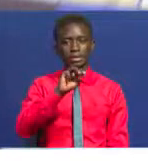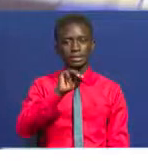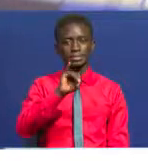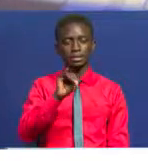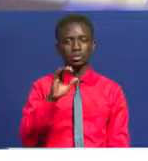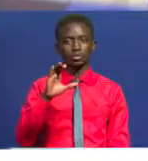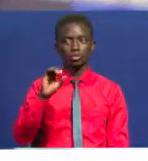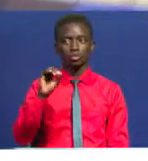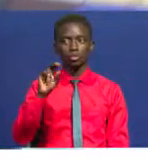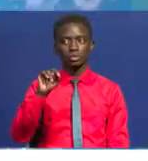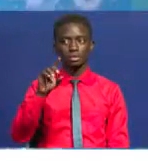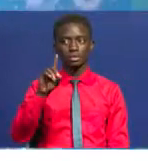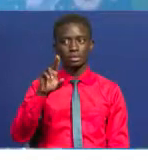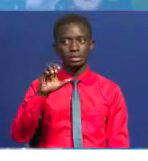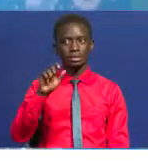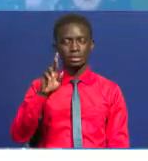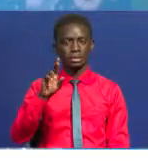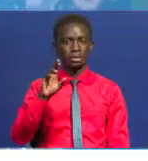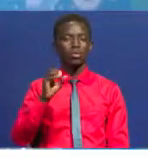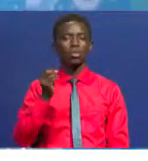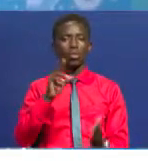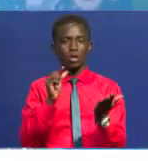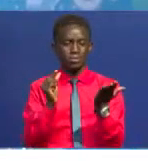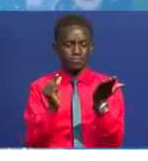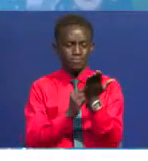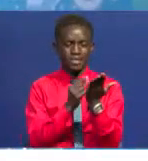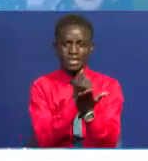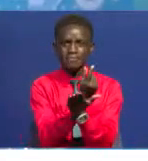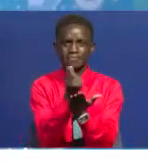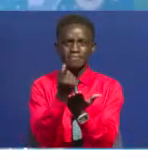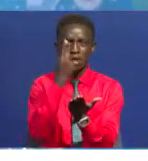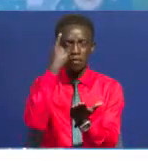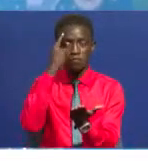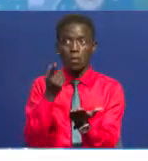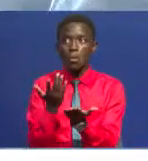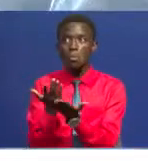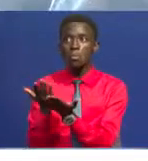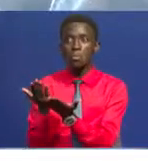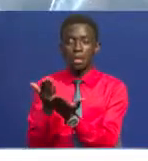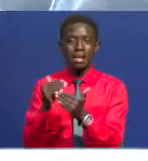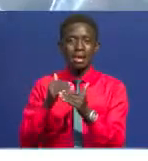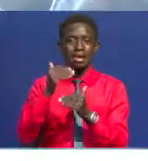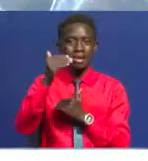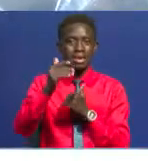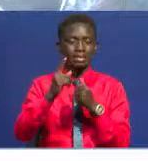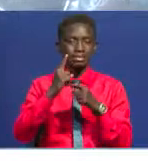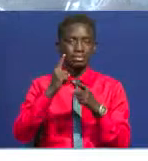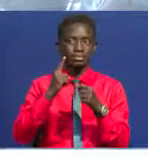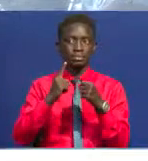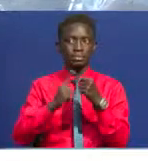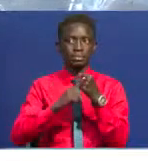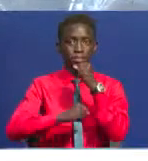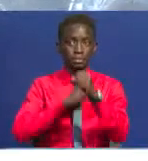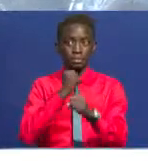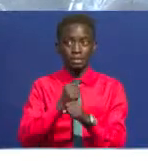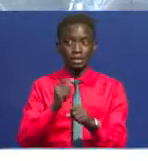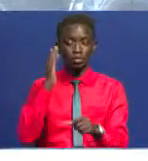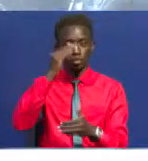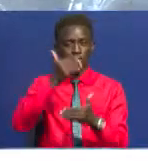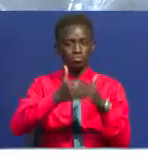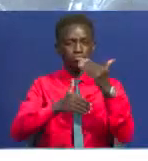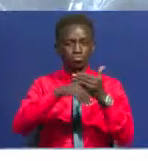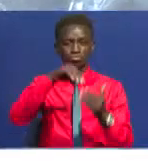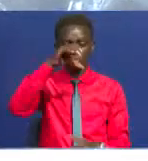in Africa over the next 6 years. The first two of such facilities will be constructed at the Dedan Kimathi Science